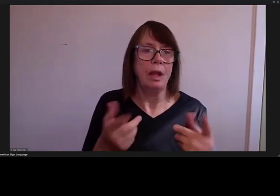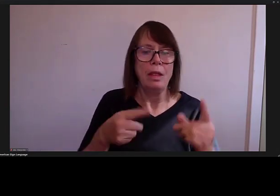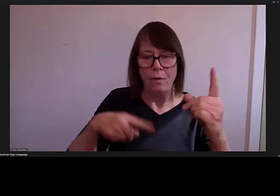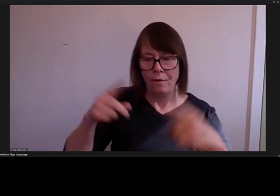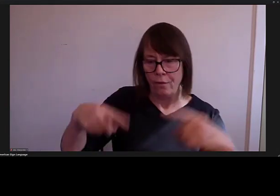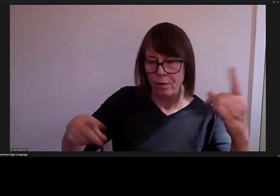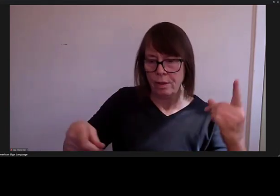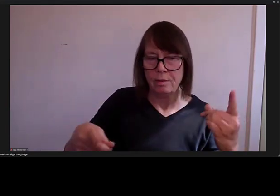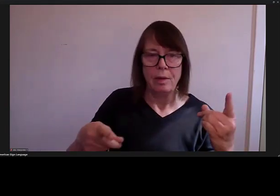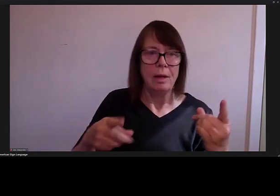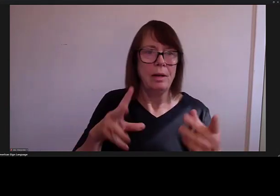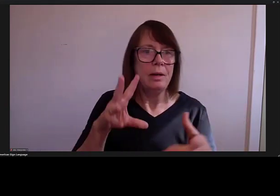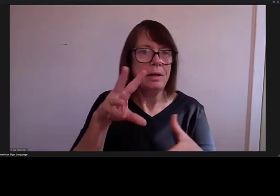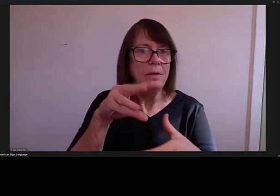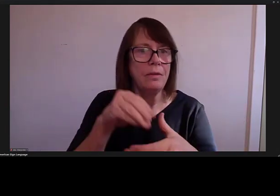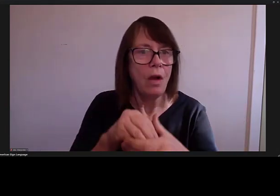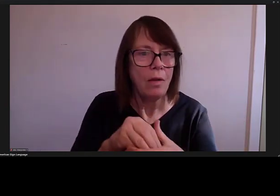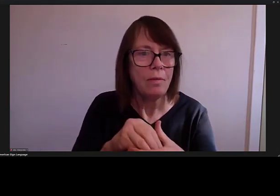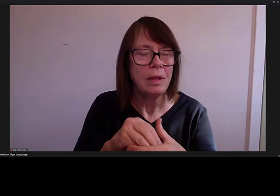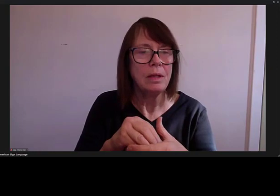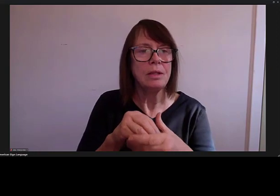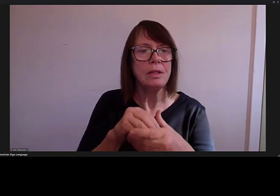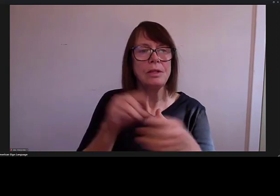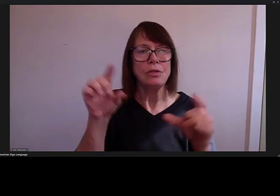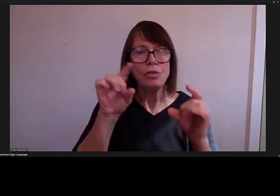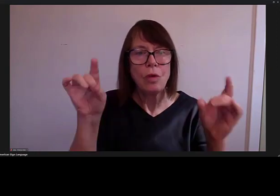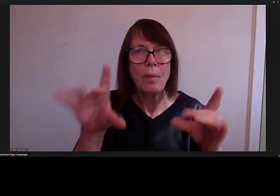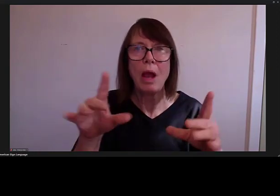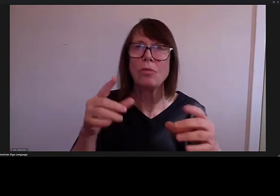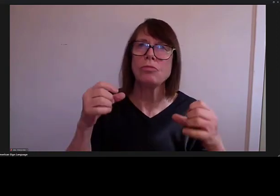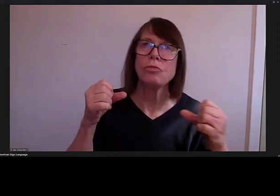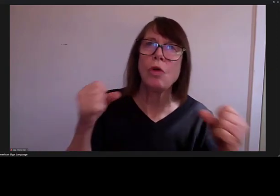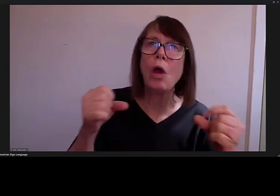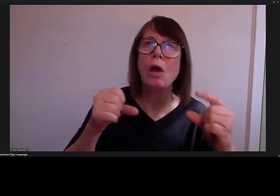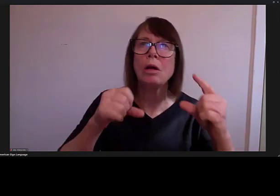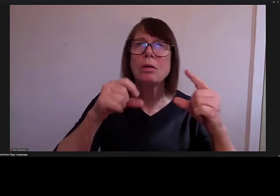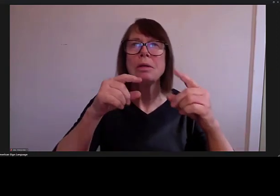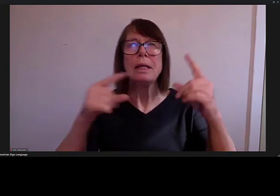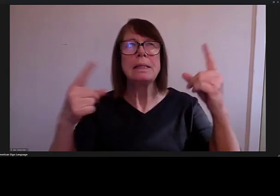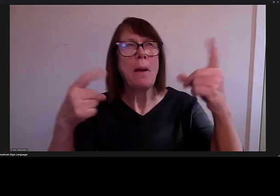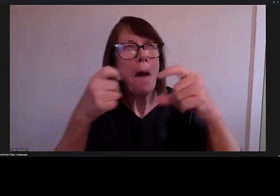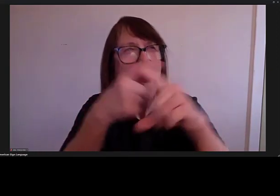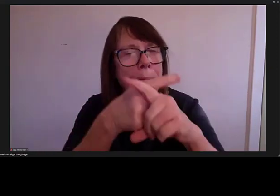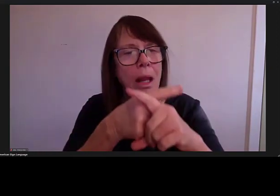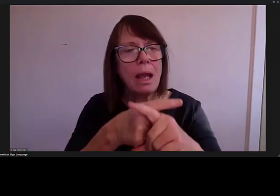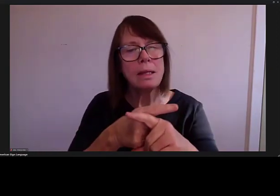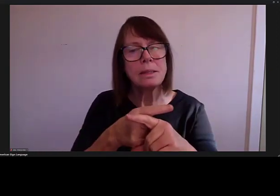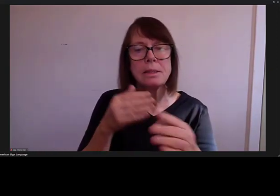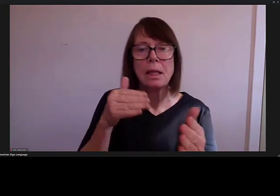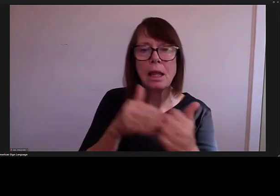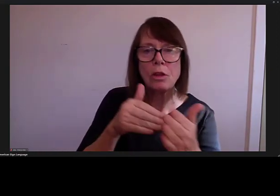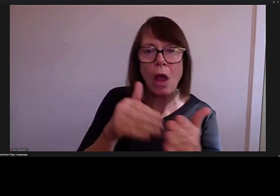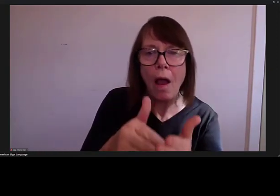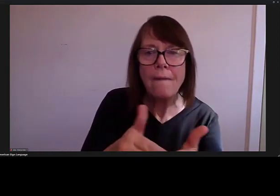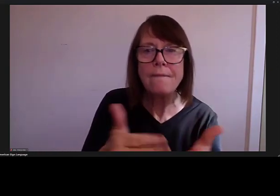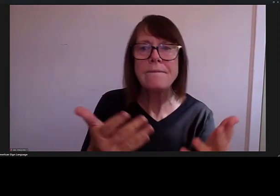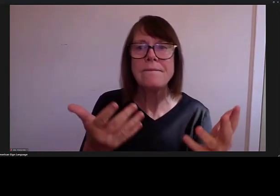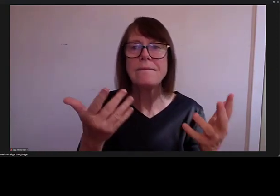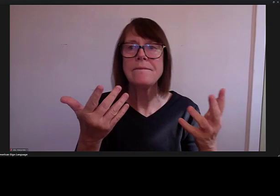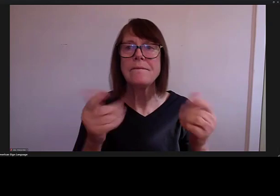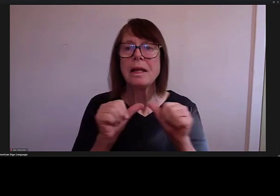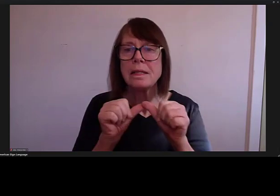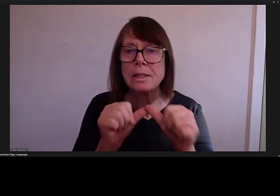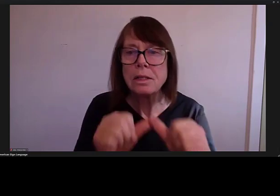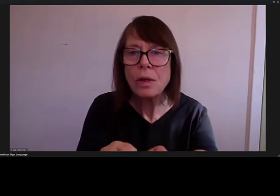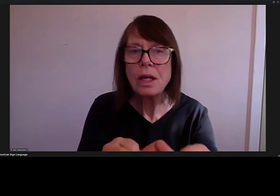of dimensions to trauma, including its magnitude, its complexity, its frequency, its